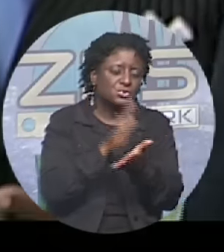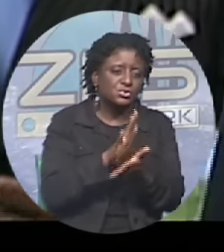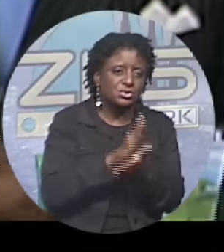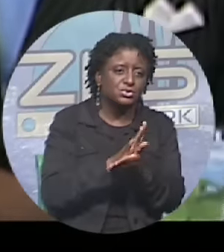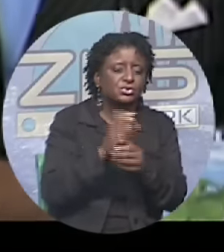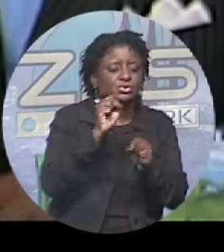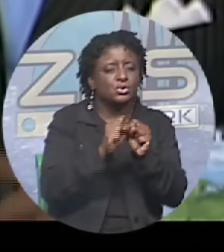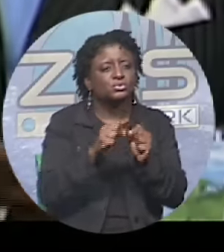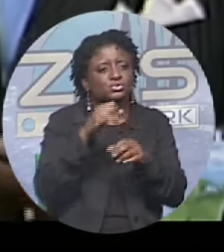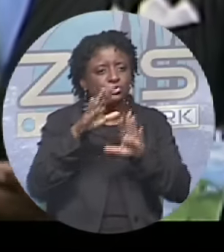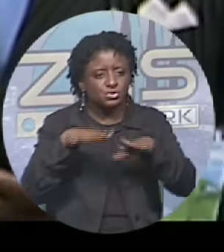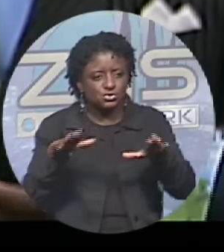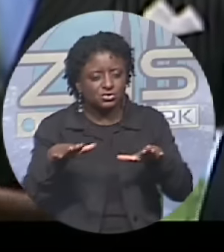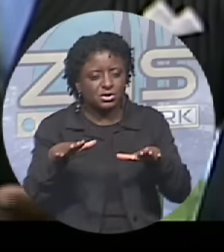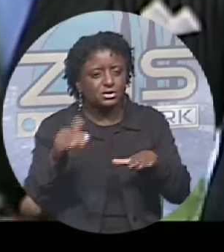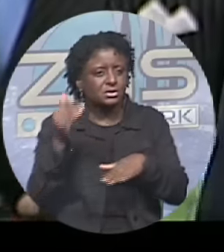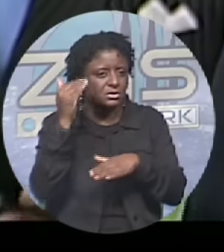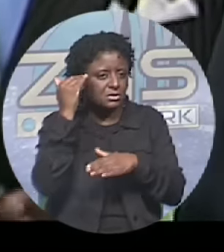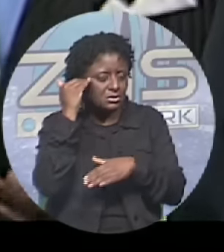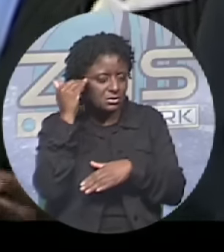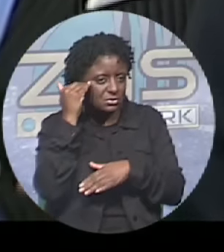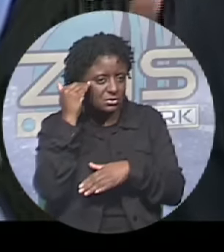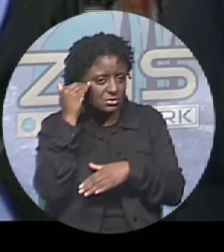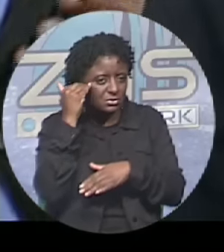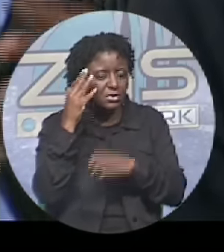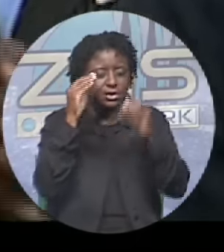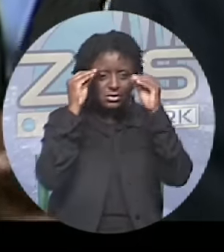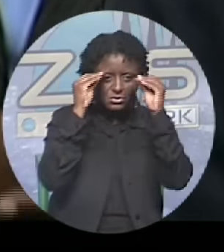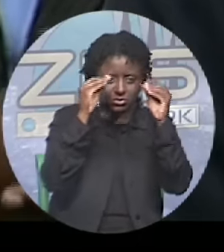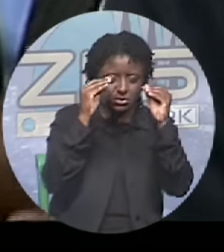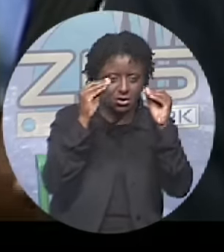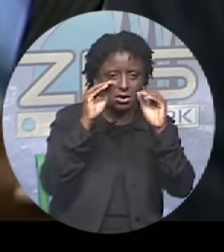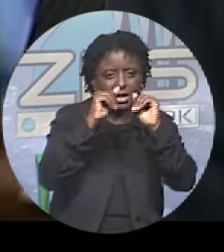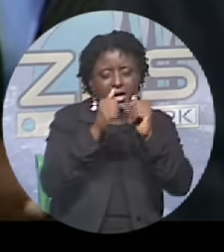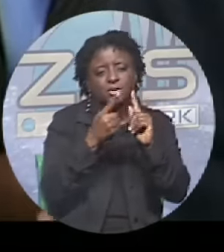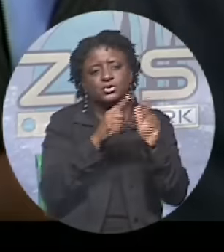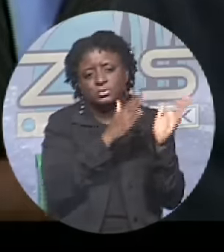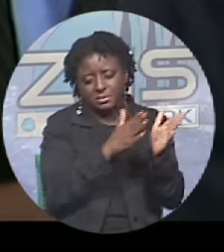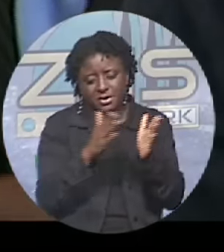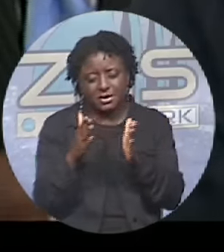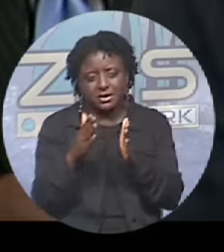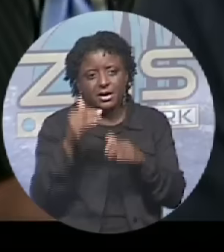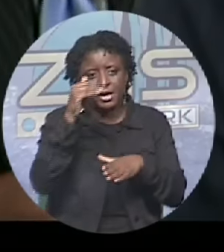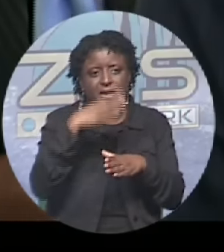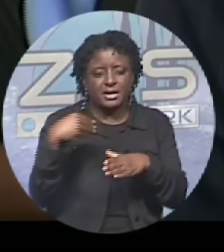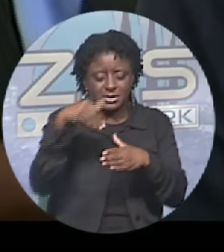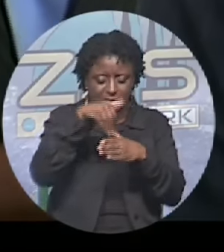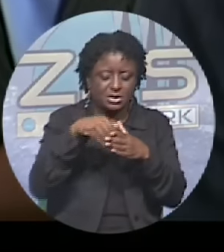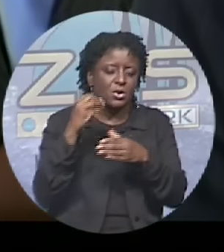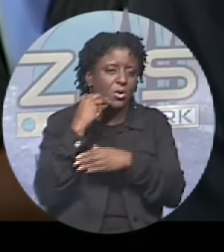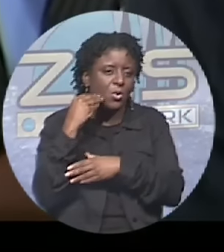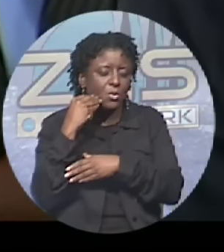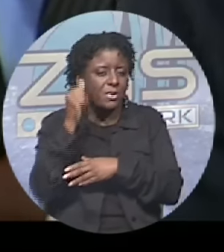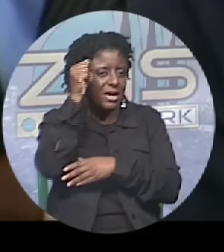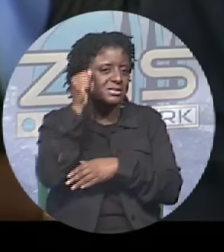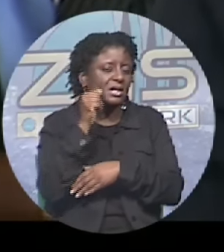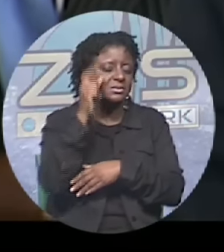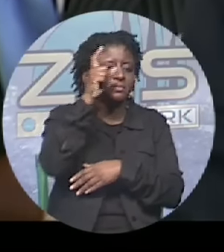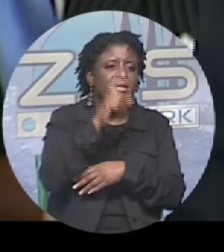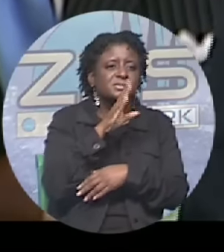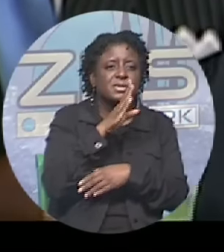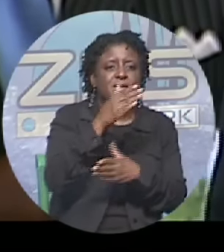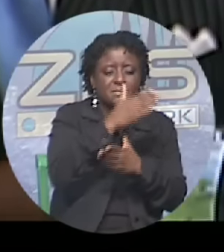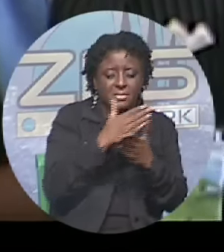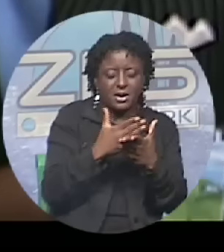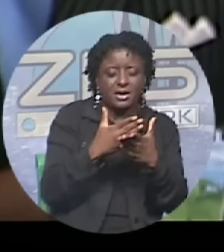that children are informed and taught how to prepare. And in the homes, adults must also be a part of